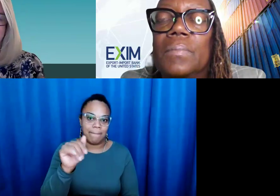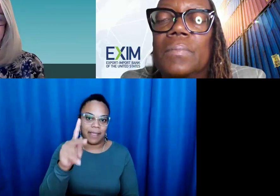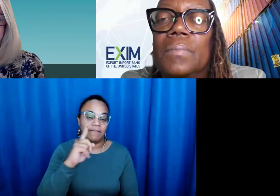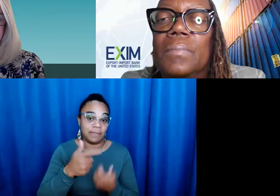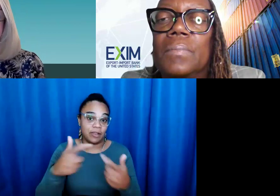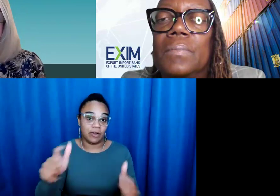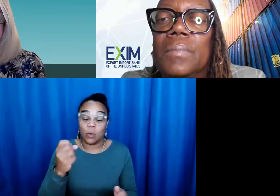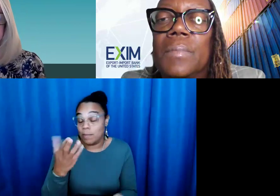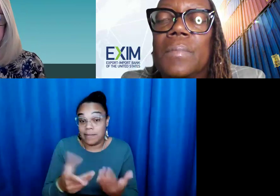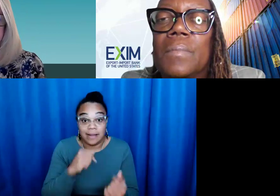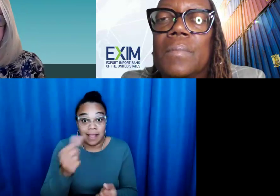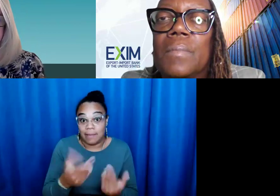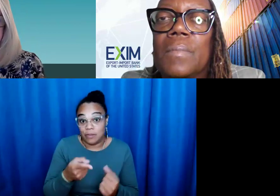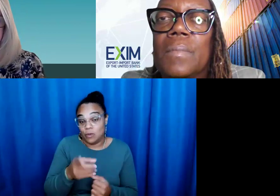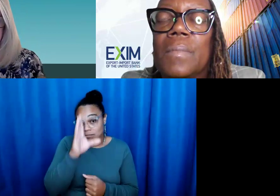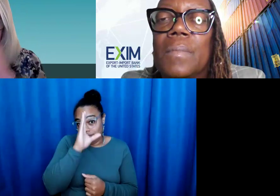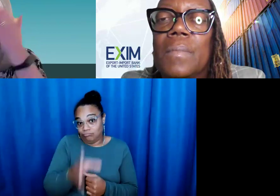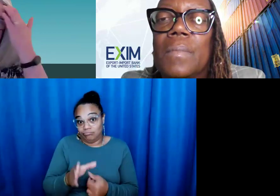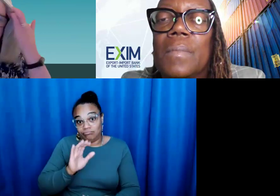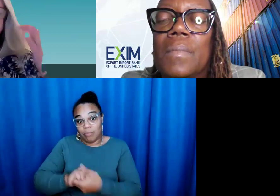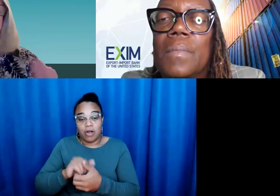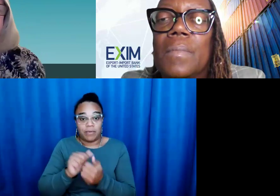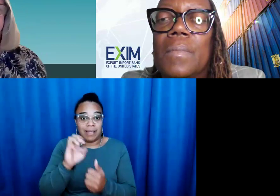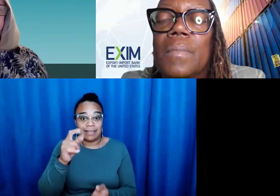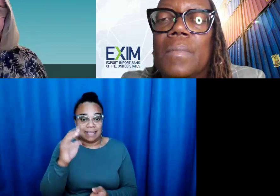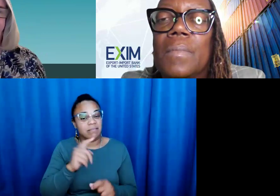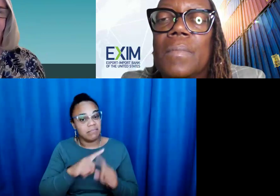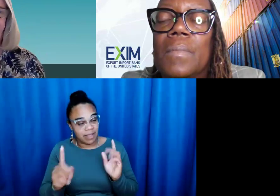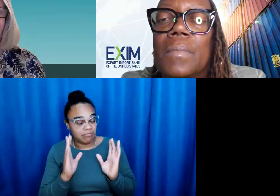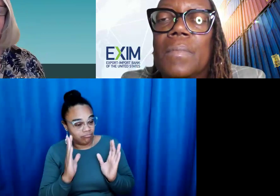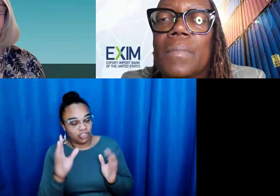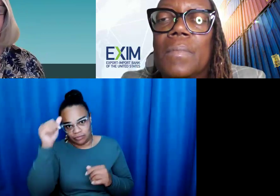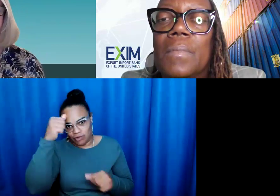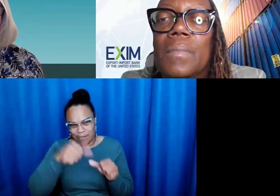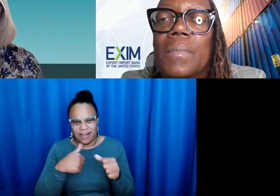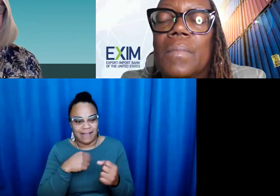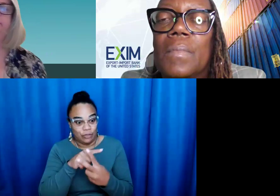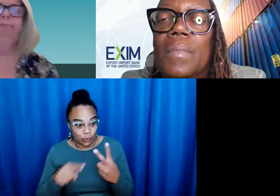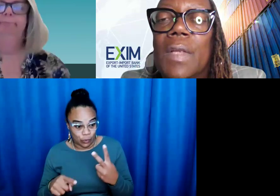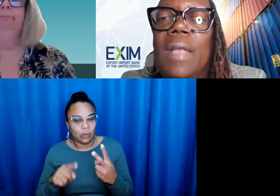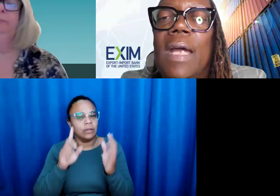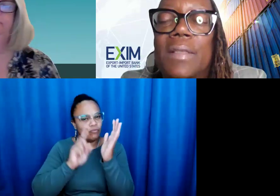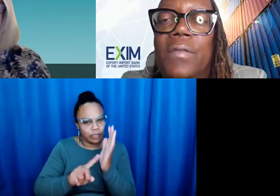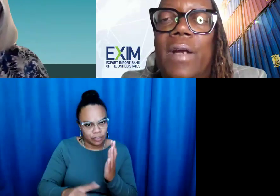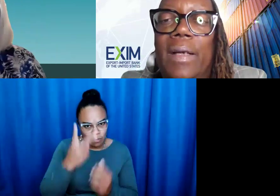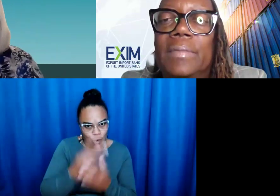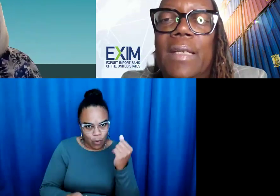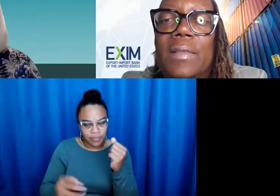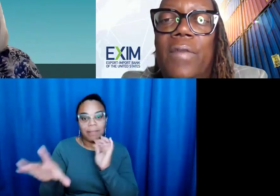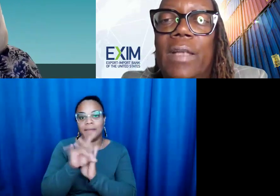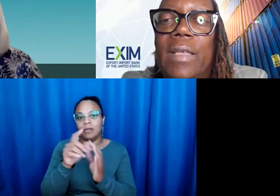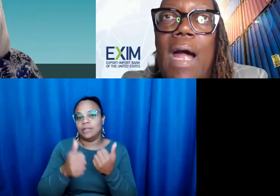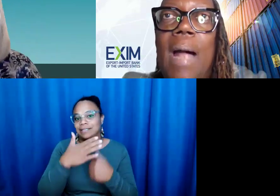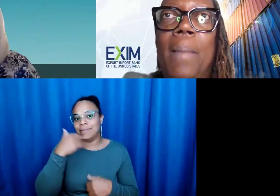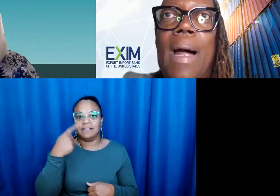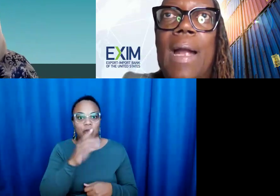directly to EXIM Bank. But the point is, you should know that there's two, investigate both, and use the one that's best for your business. that is correct. That is